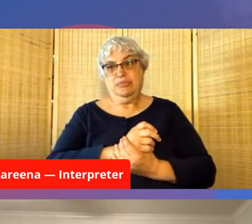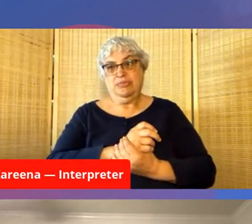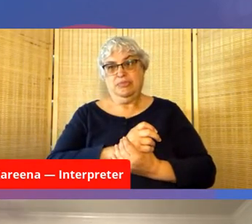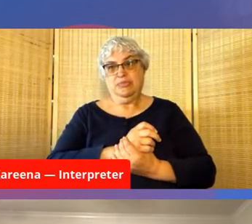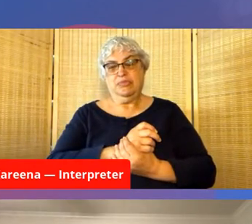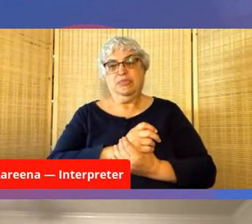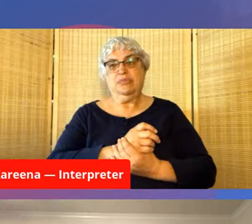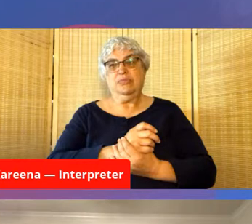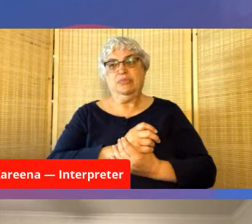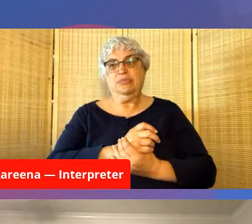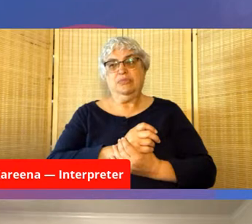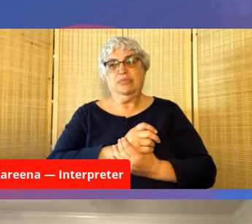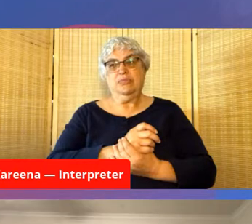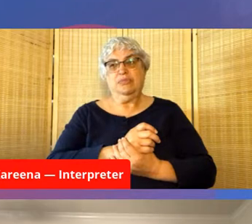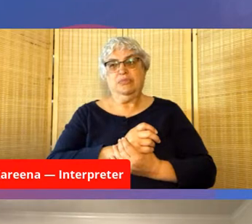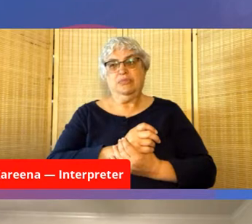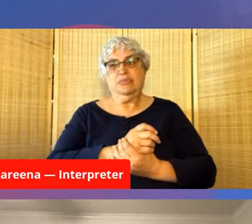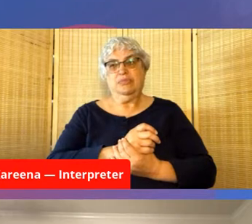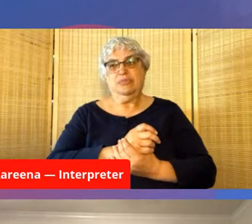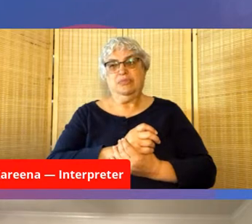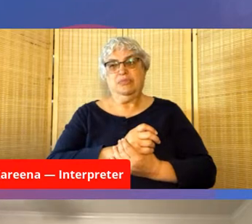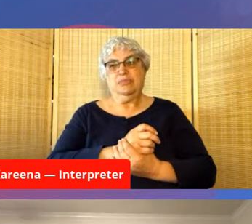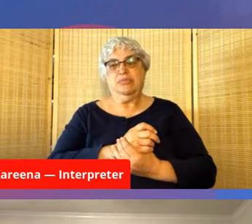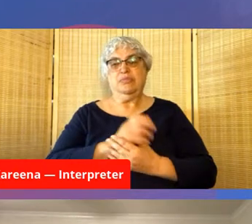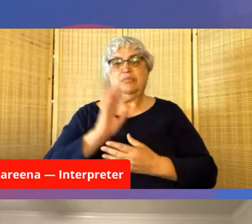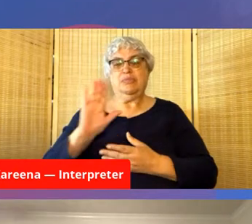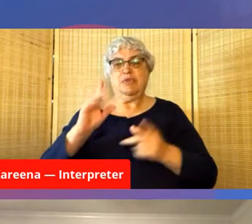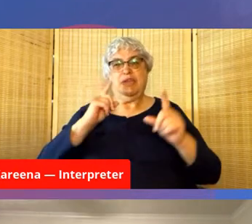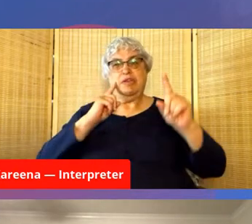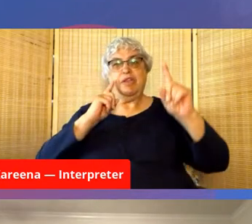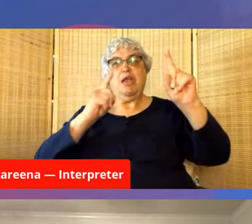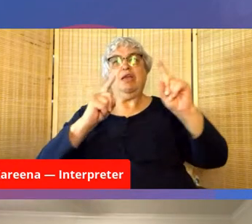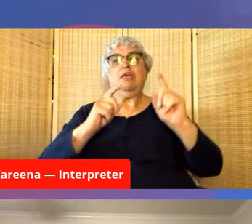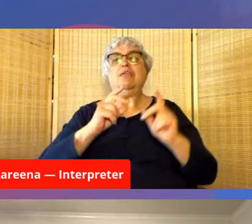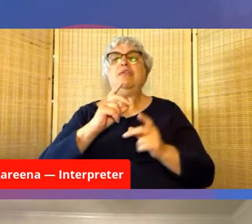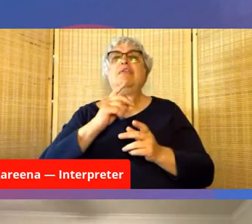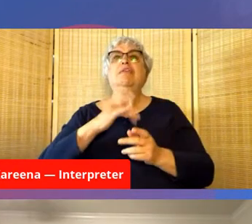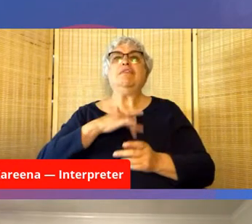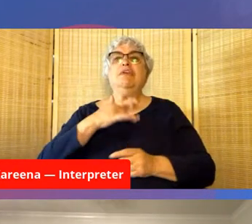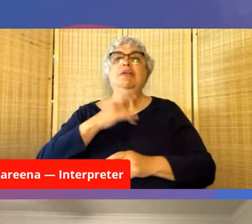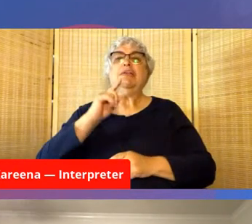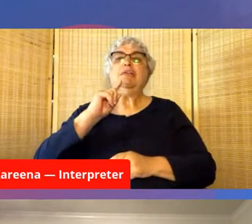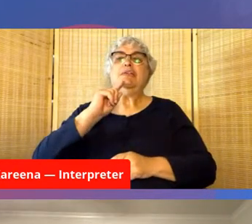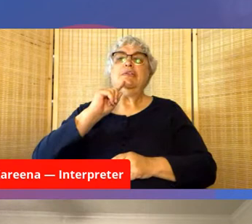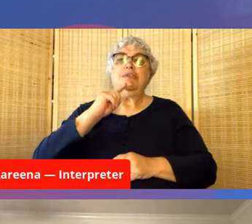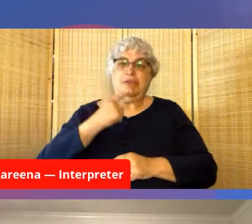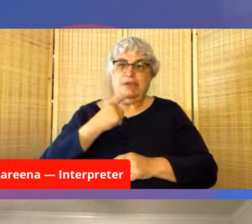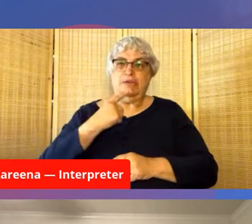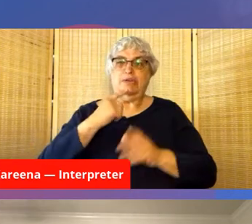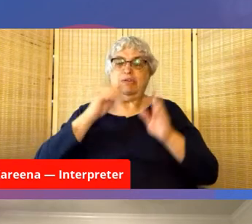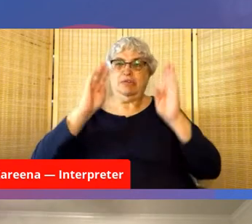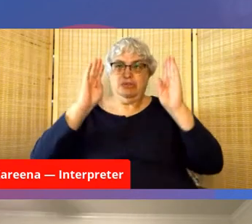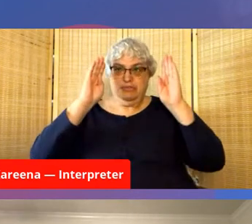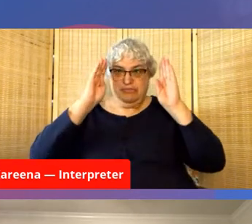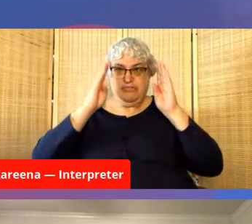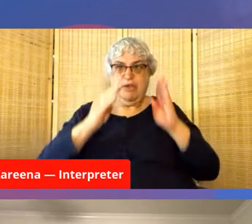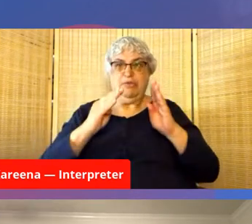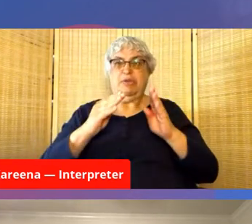Sincerity was their target there. So as I mentioned